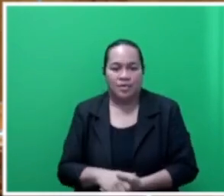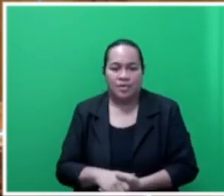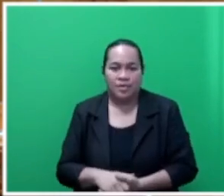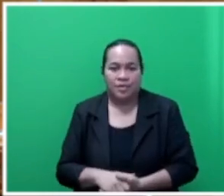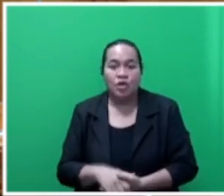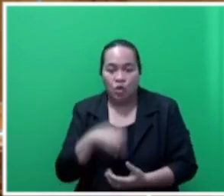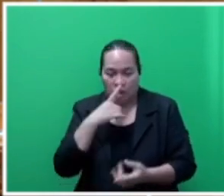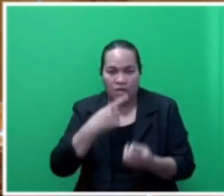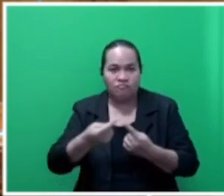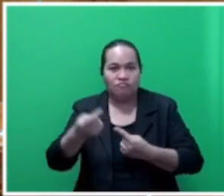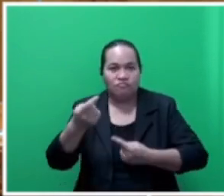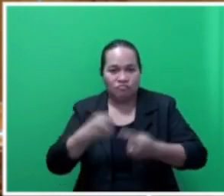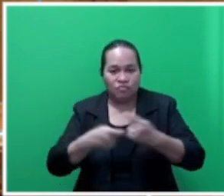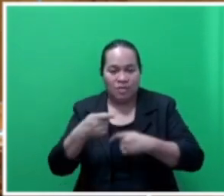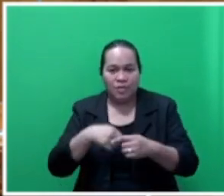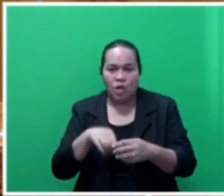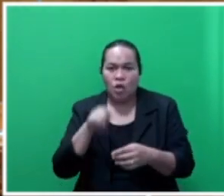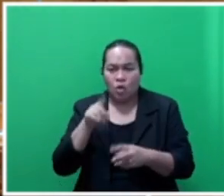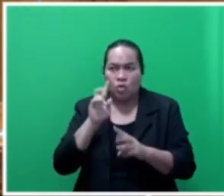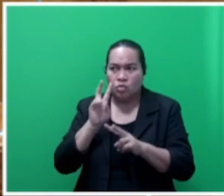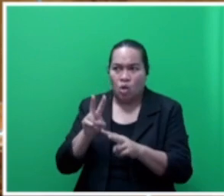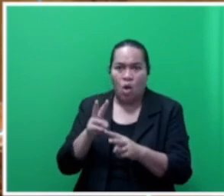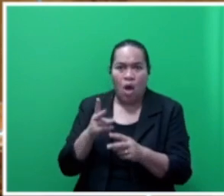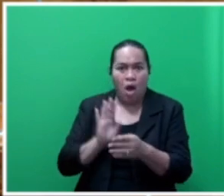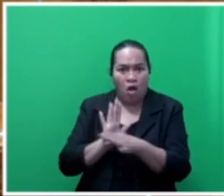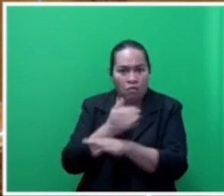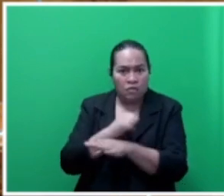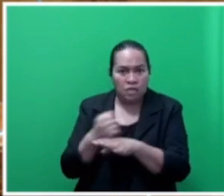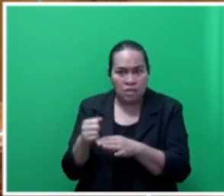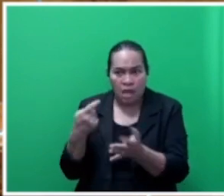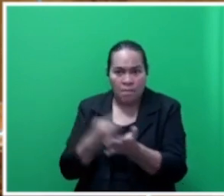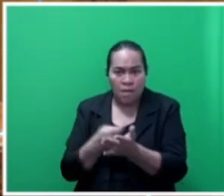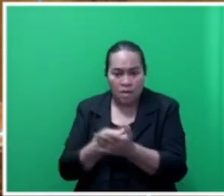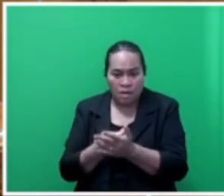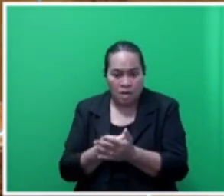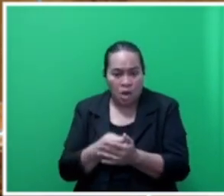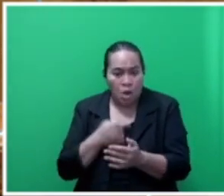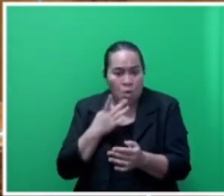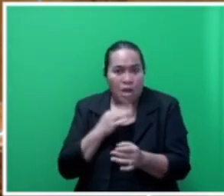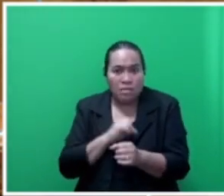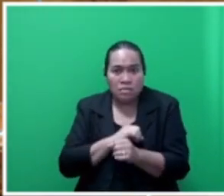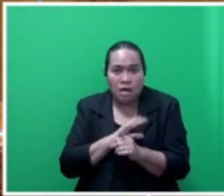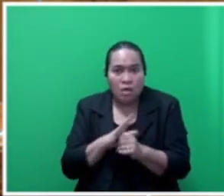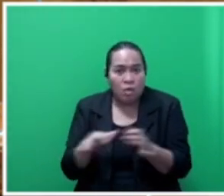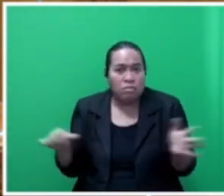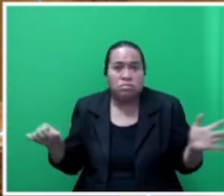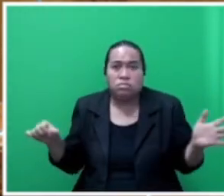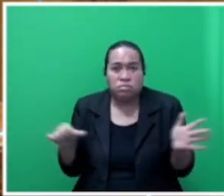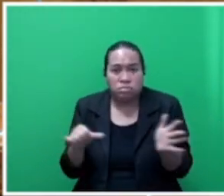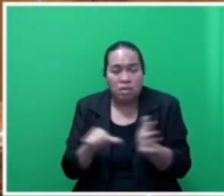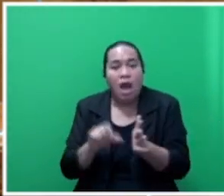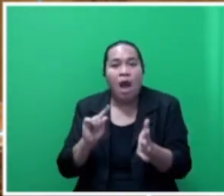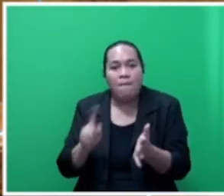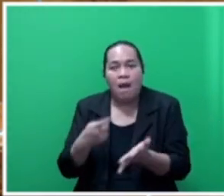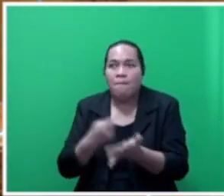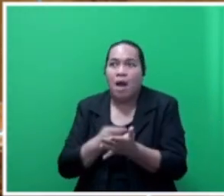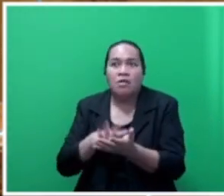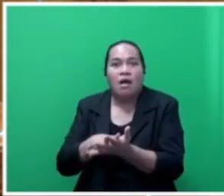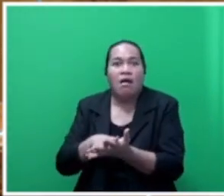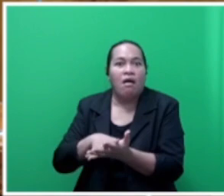It's also interesting to see that our foreign reserve has increased during a period when our nation is in crisis and the production is